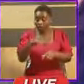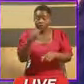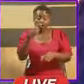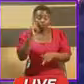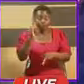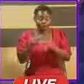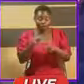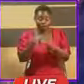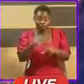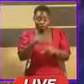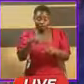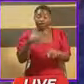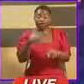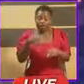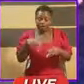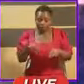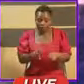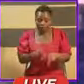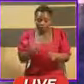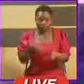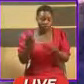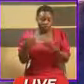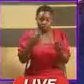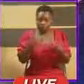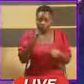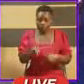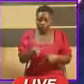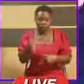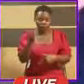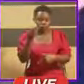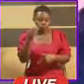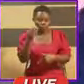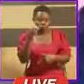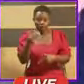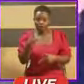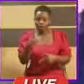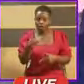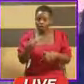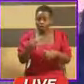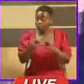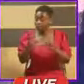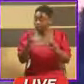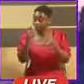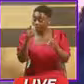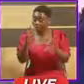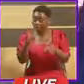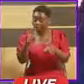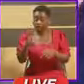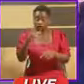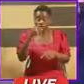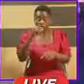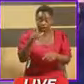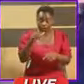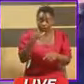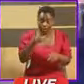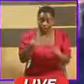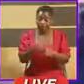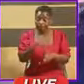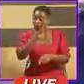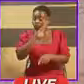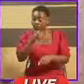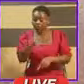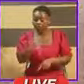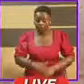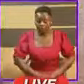tulyagala tugenda kunaabira wano, tugenda kulira wano ekyenkya, ekyemisana, ekyeggulo, n'okwebaka tugenda kwebaka wano.